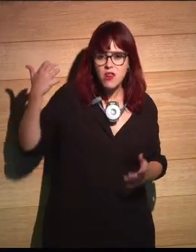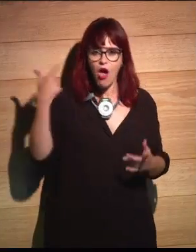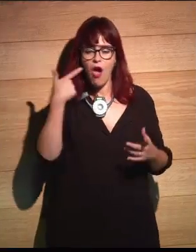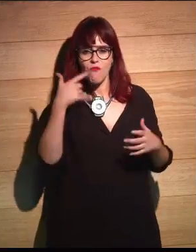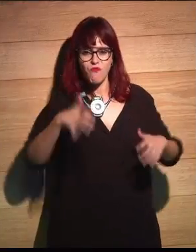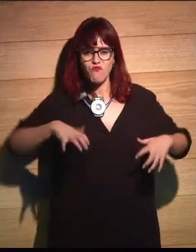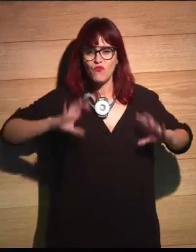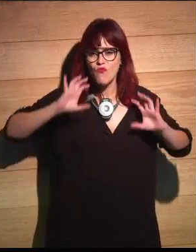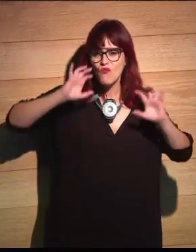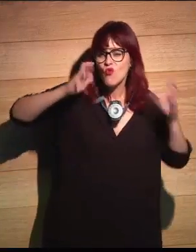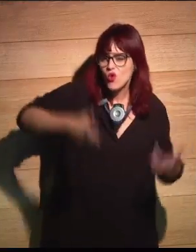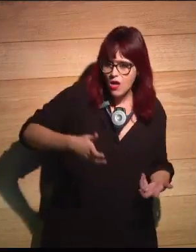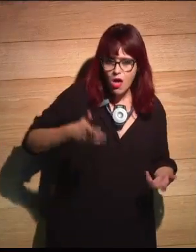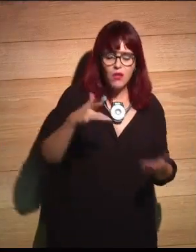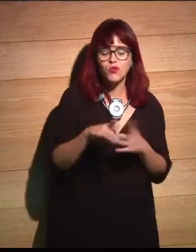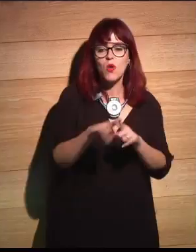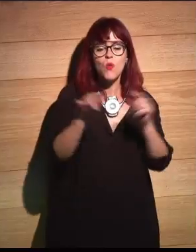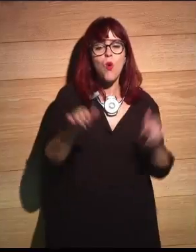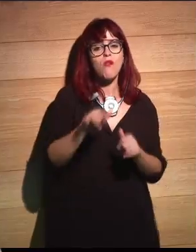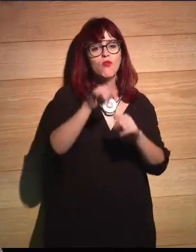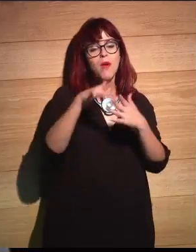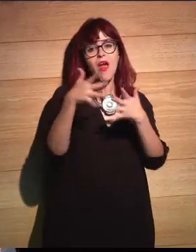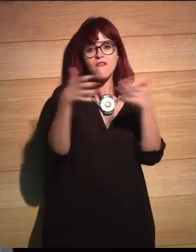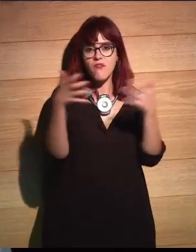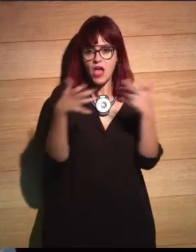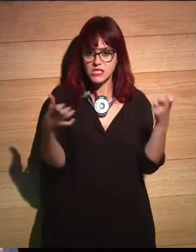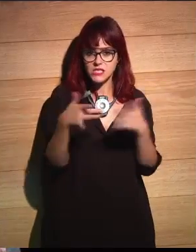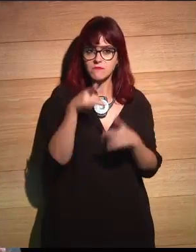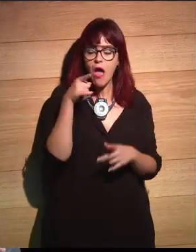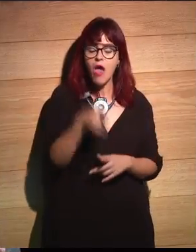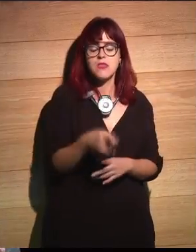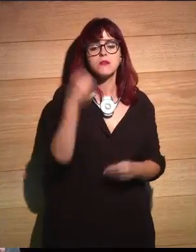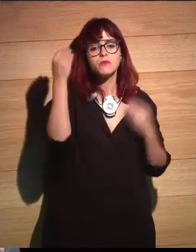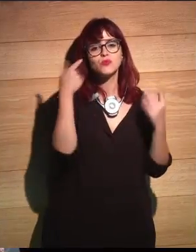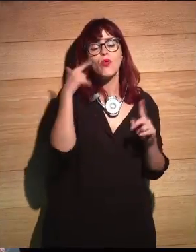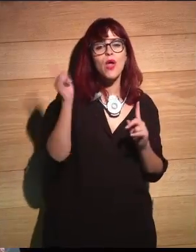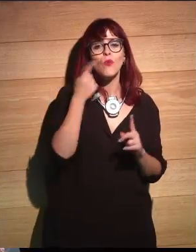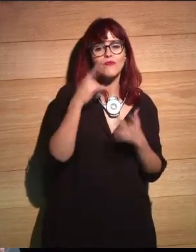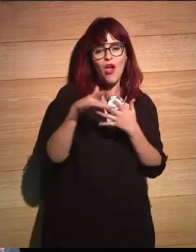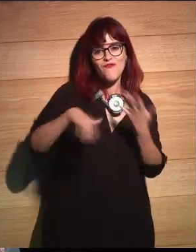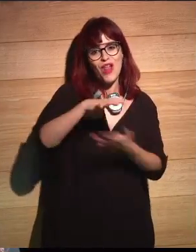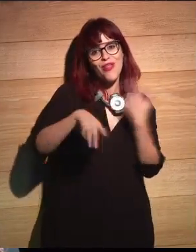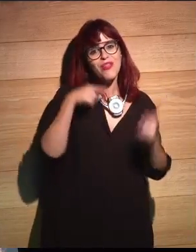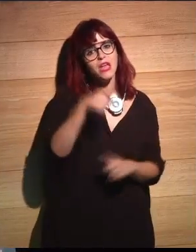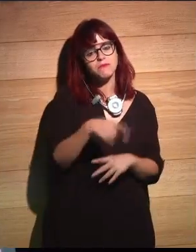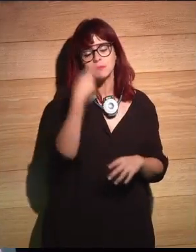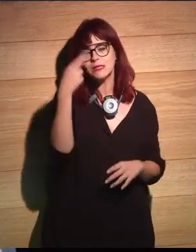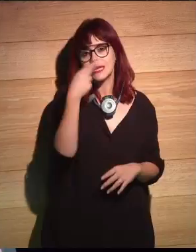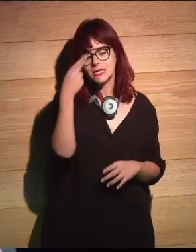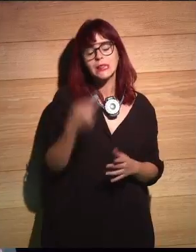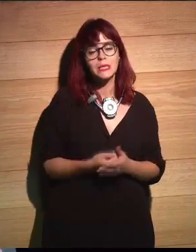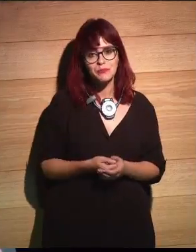building his sentences, that's where you find the language. So it would be very interesting to read a